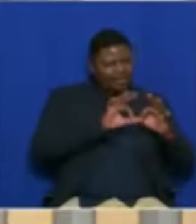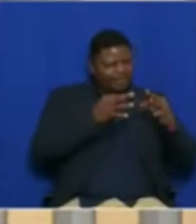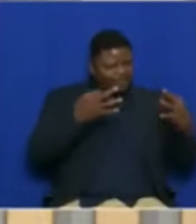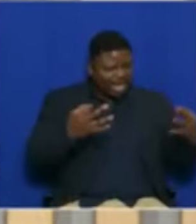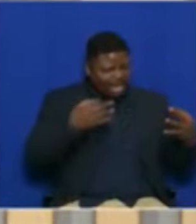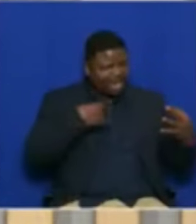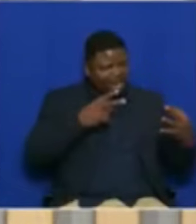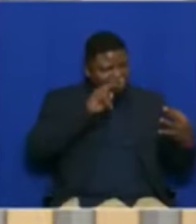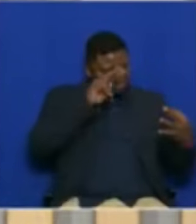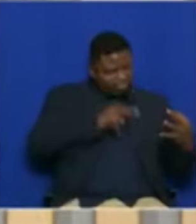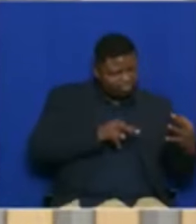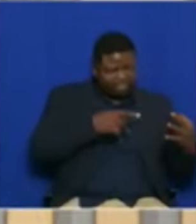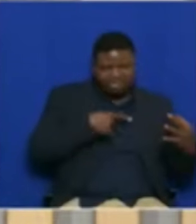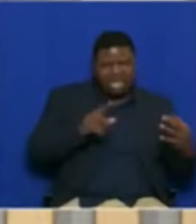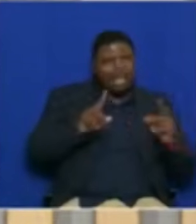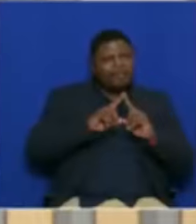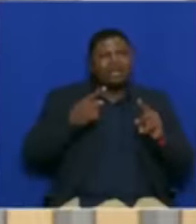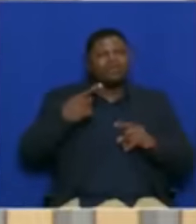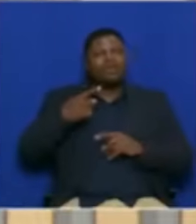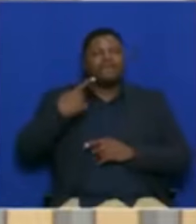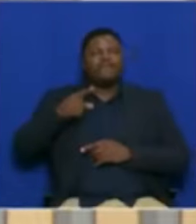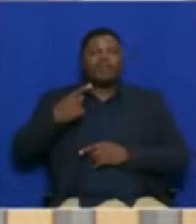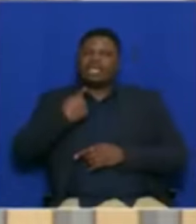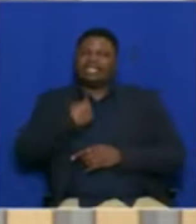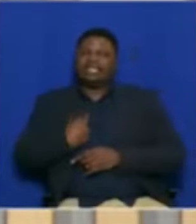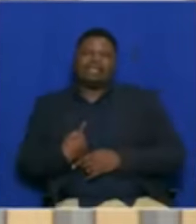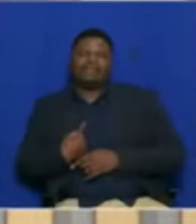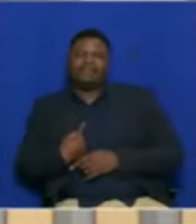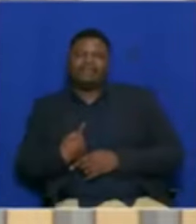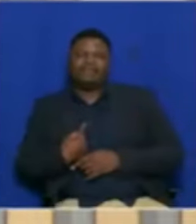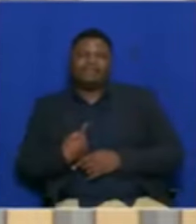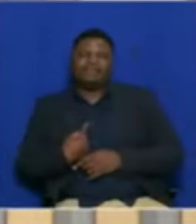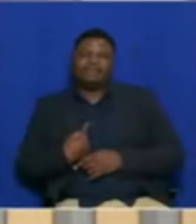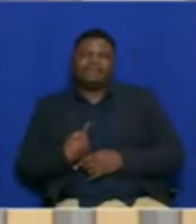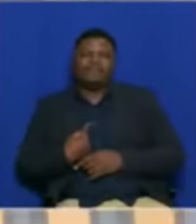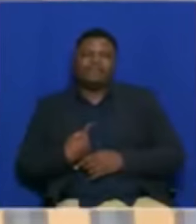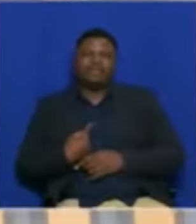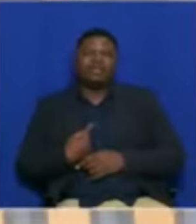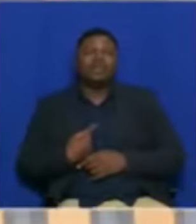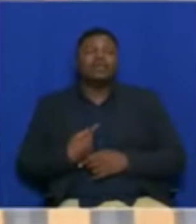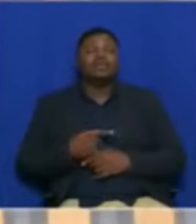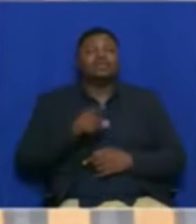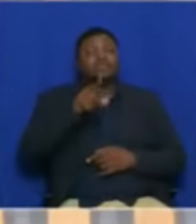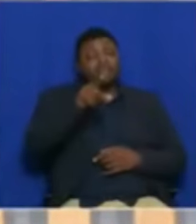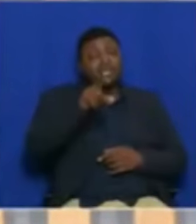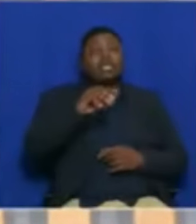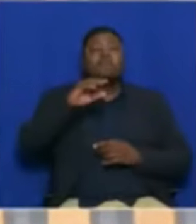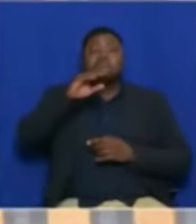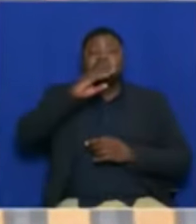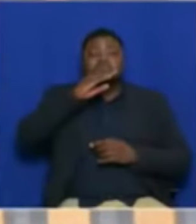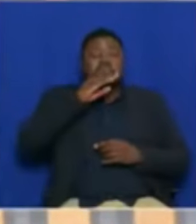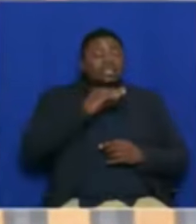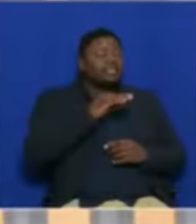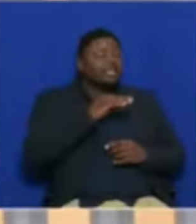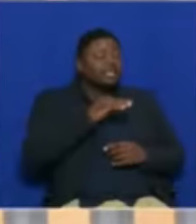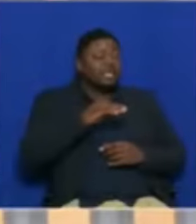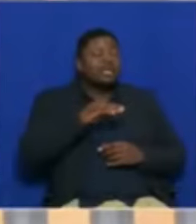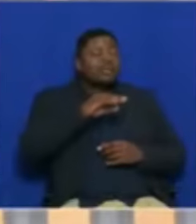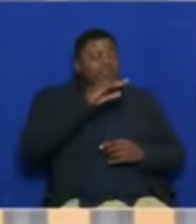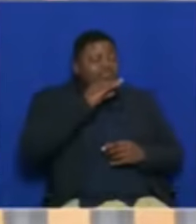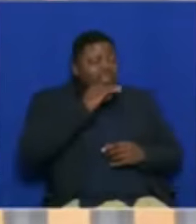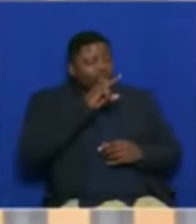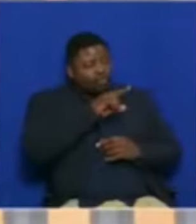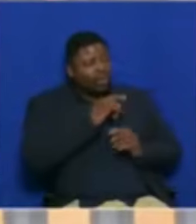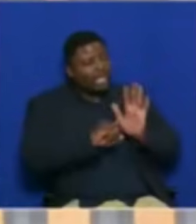myself. That's why I mentioned it. So you identify Yes. the information and the That I documents require. that must